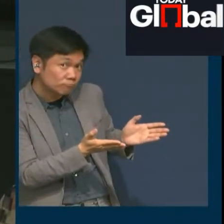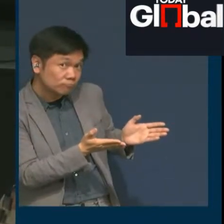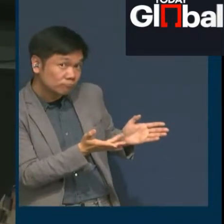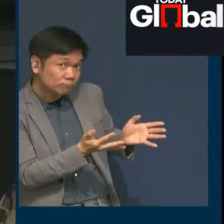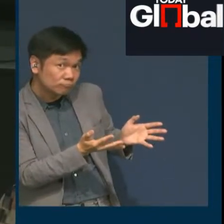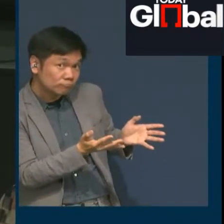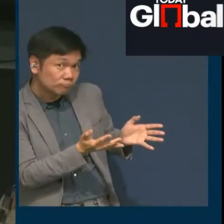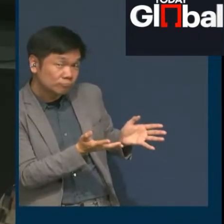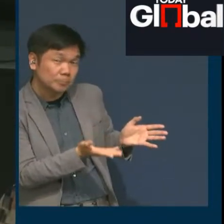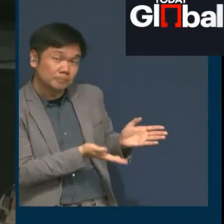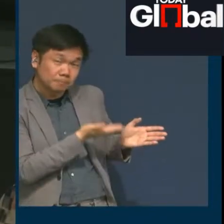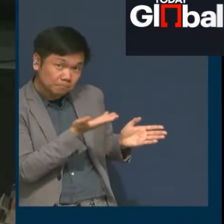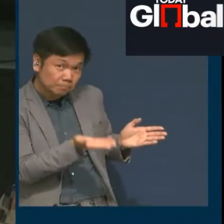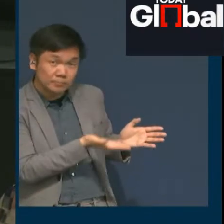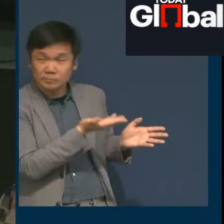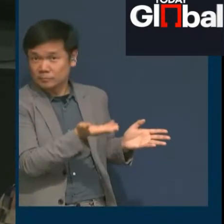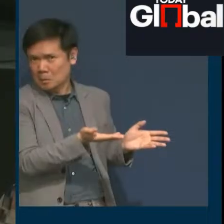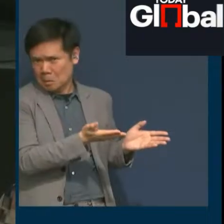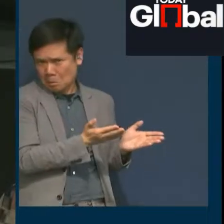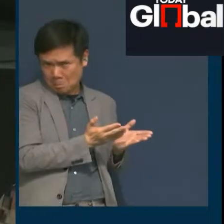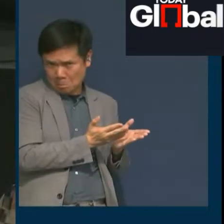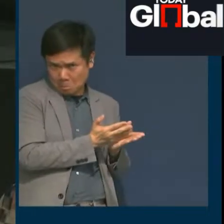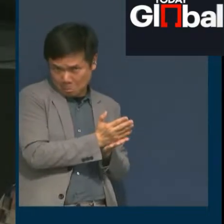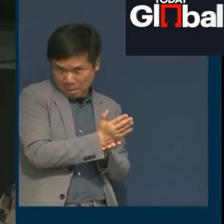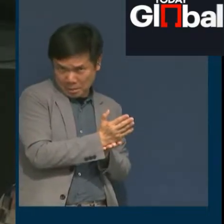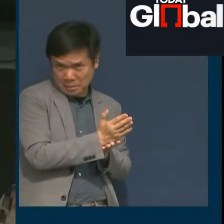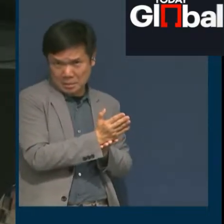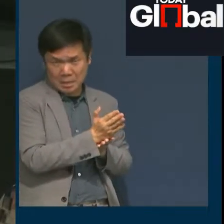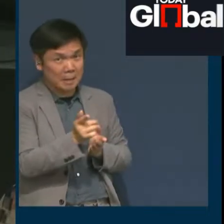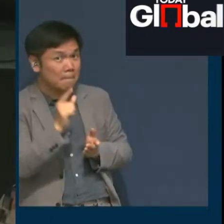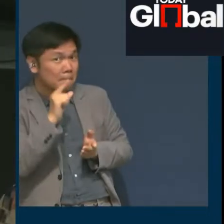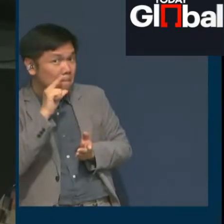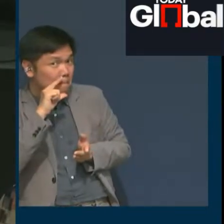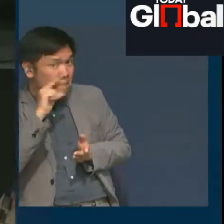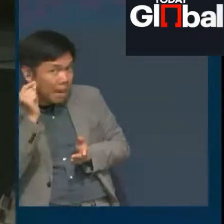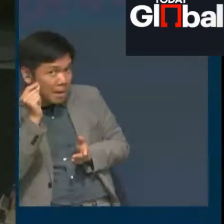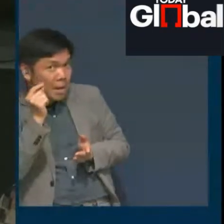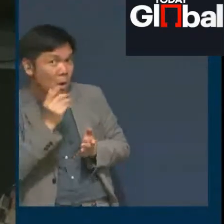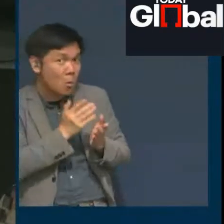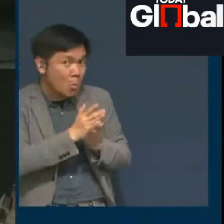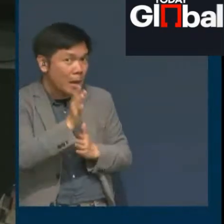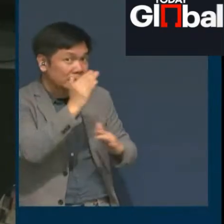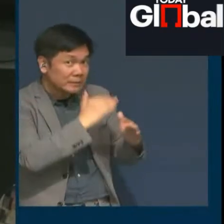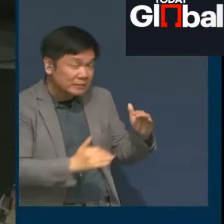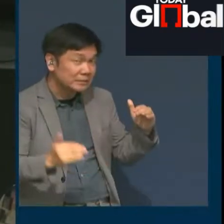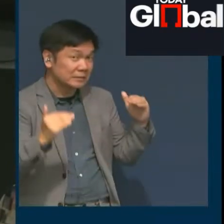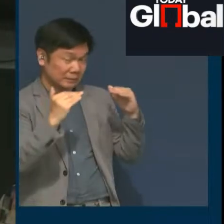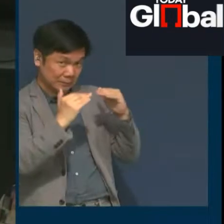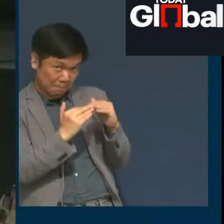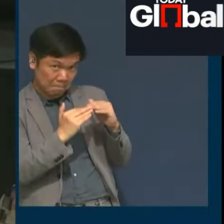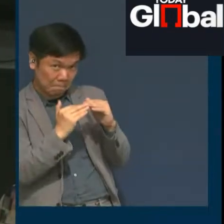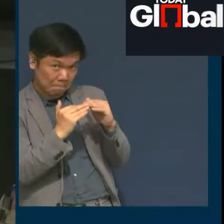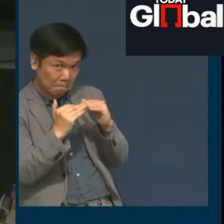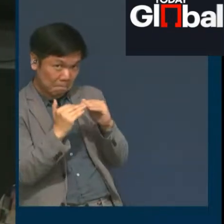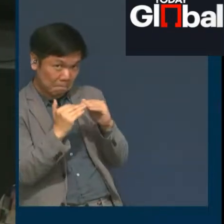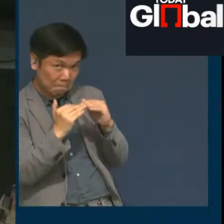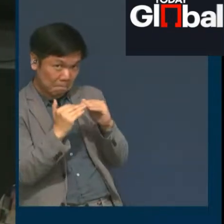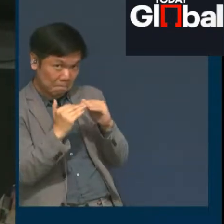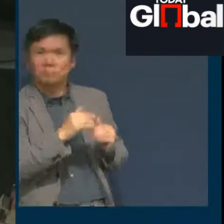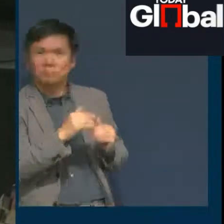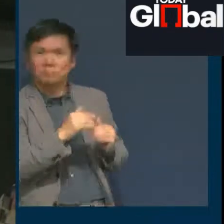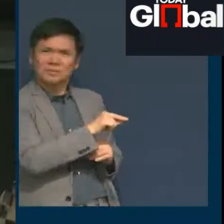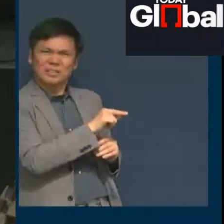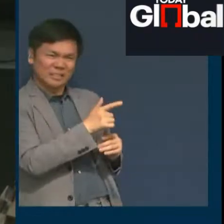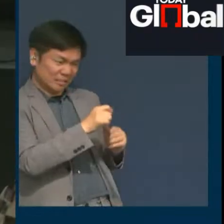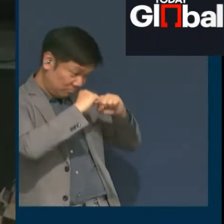from the same rights as men, but you did not mention any different forms of discrimination or